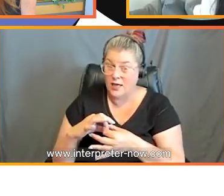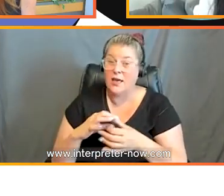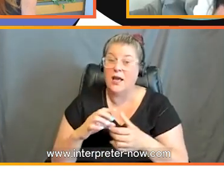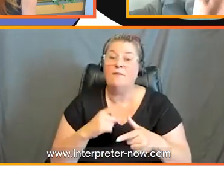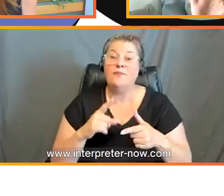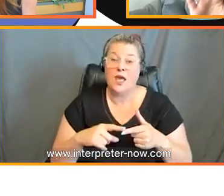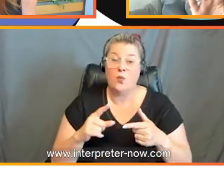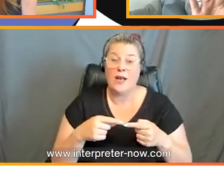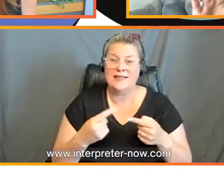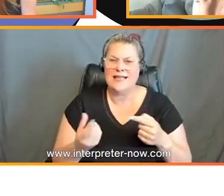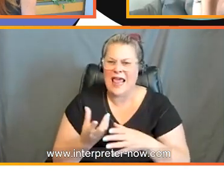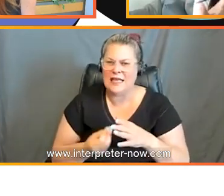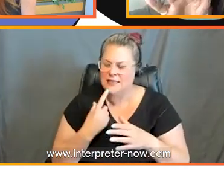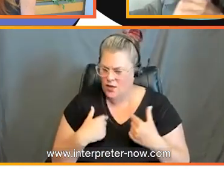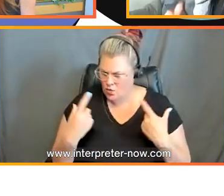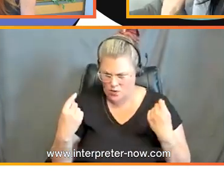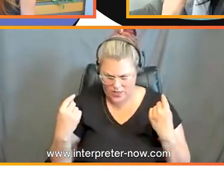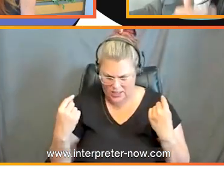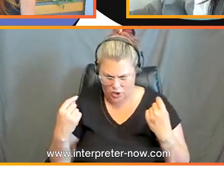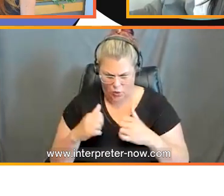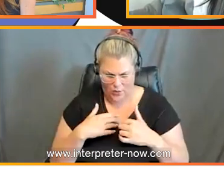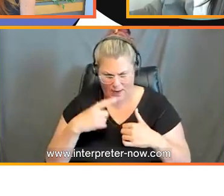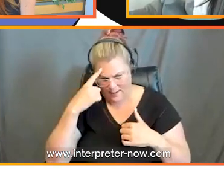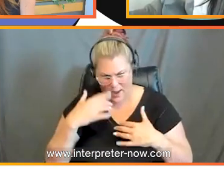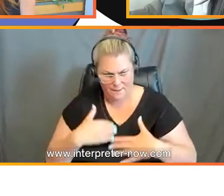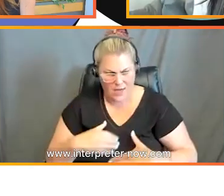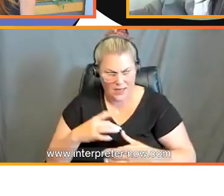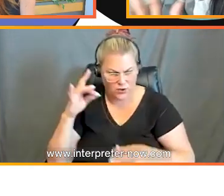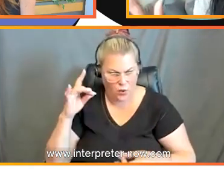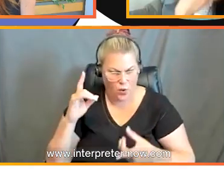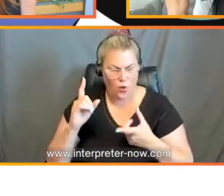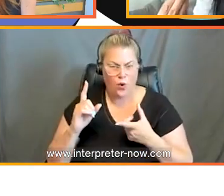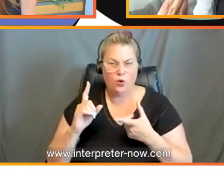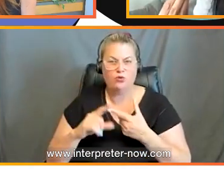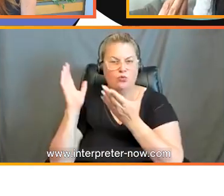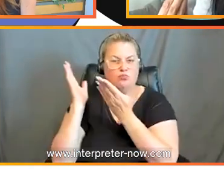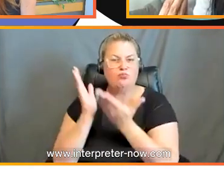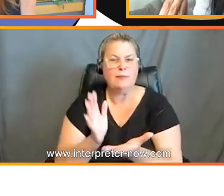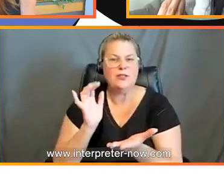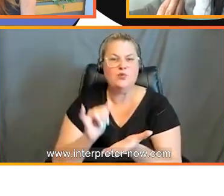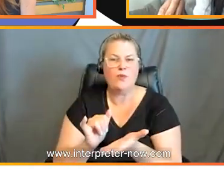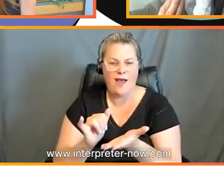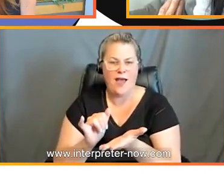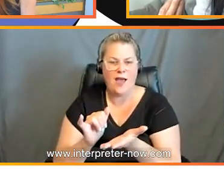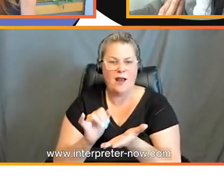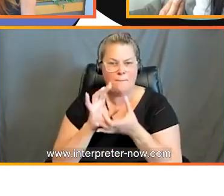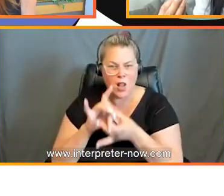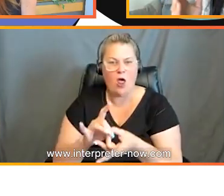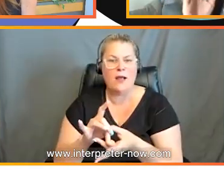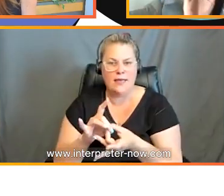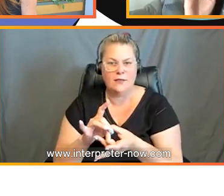like when it's lacking, it's, so what do I need to do to my mind, body, and soul in this moment to bring me into that state of